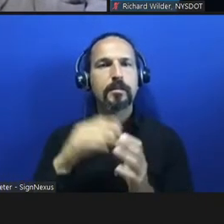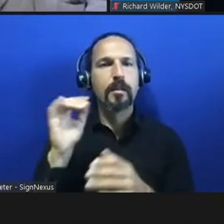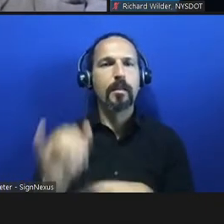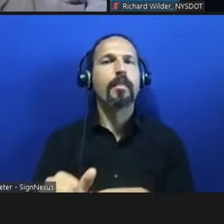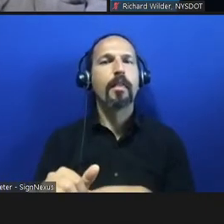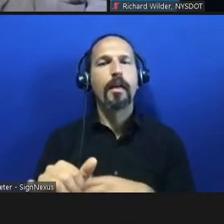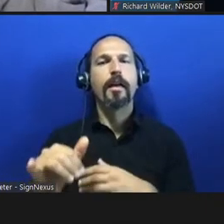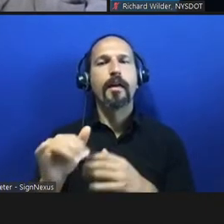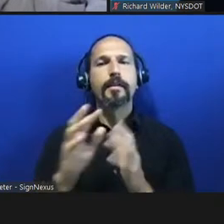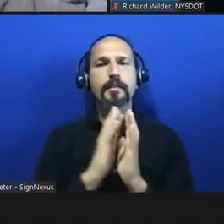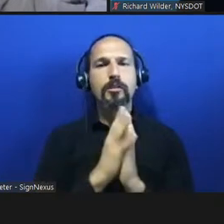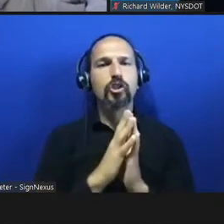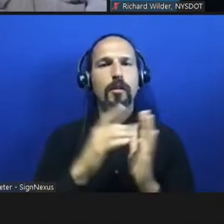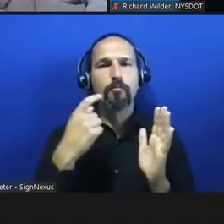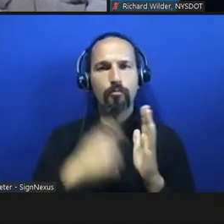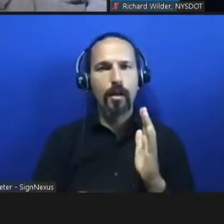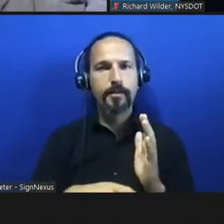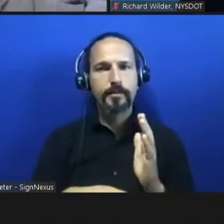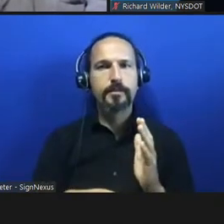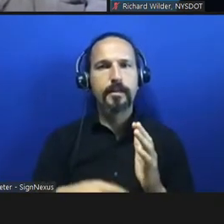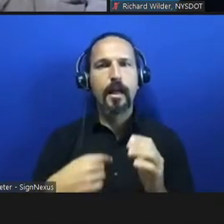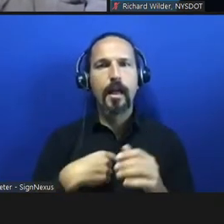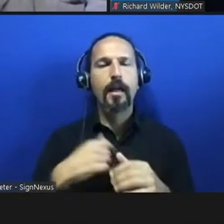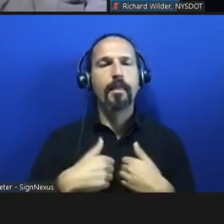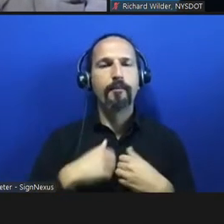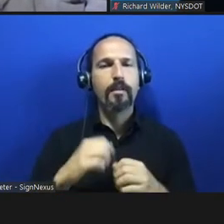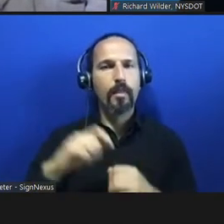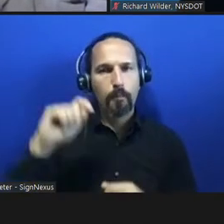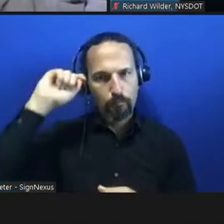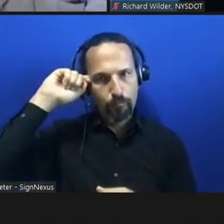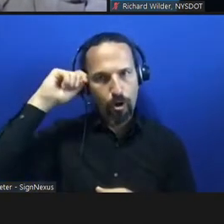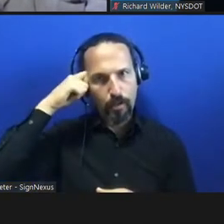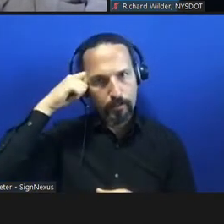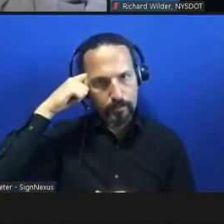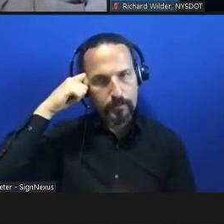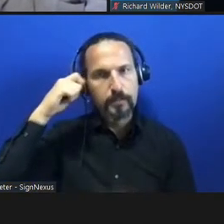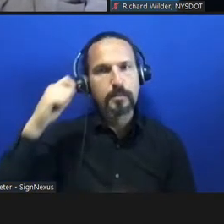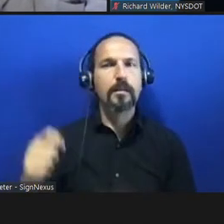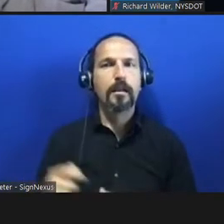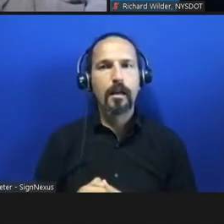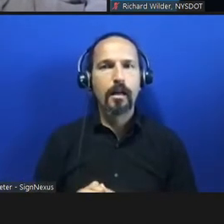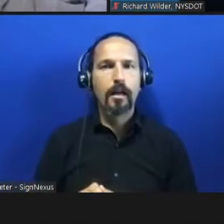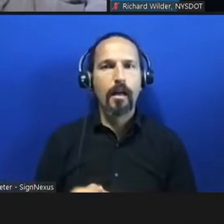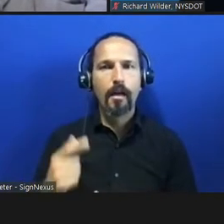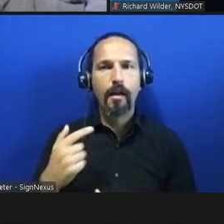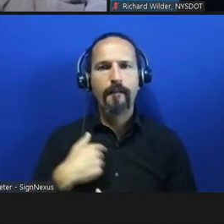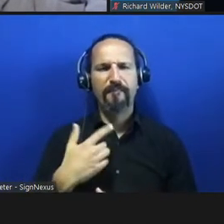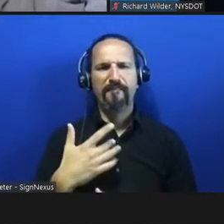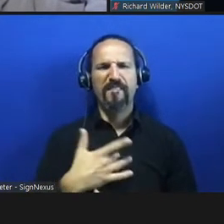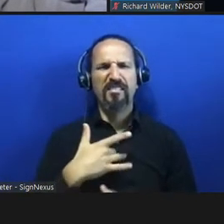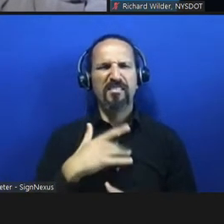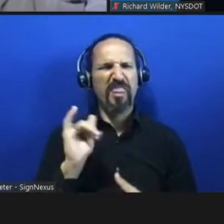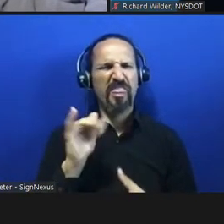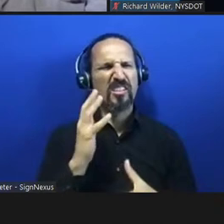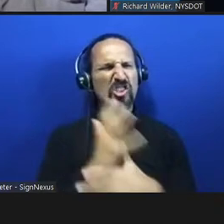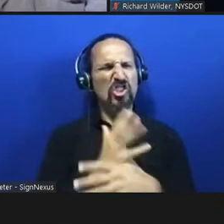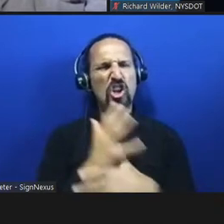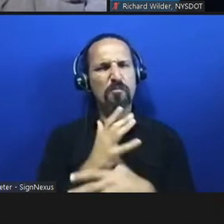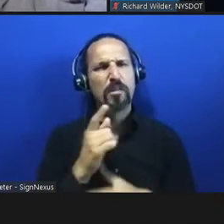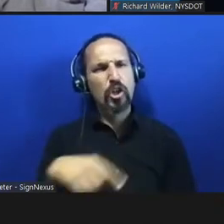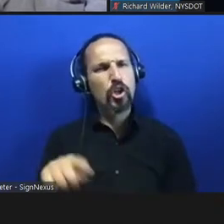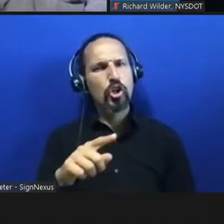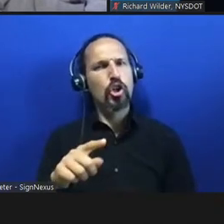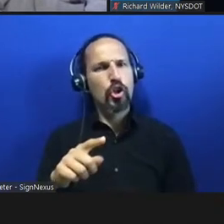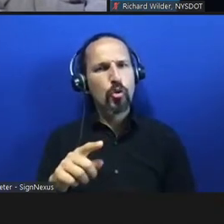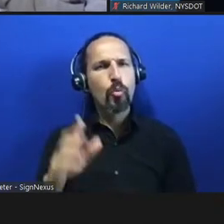pricing um I actually um live in the Bronx and um I I kind of find it disturbing that you guys